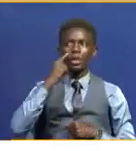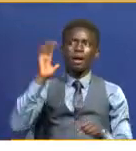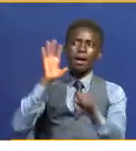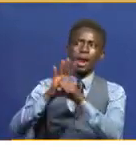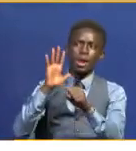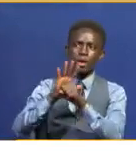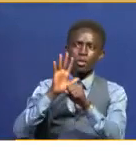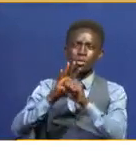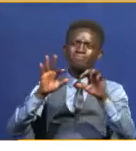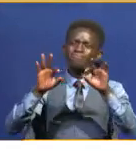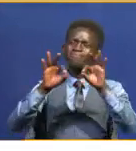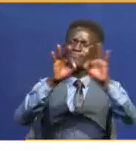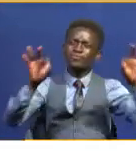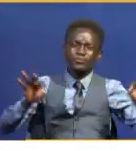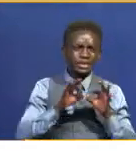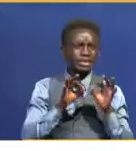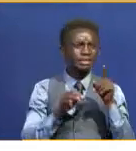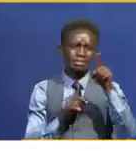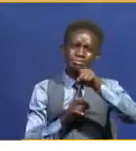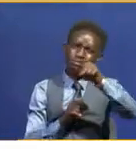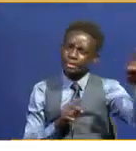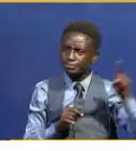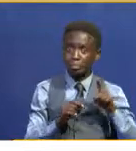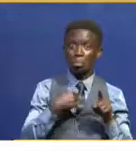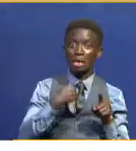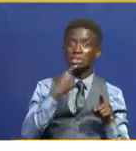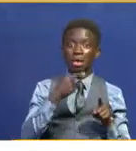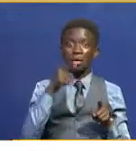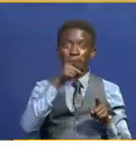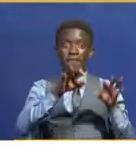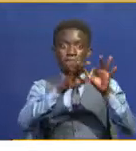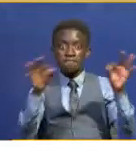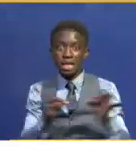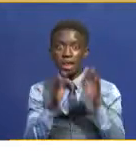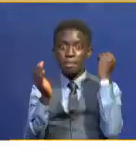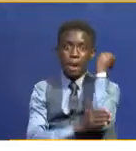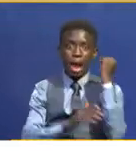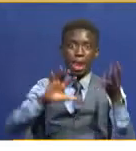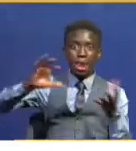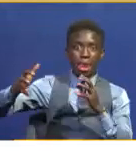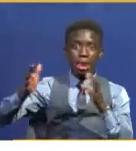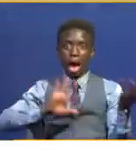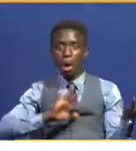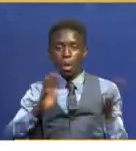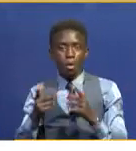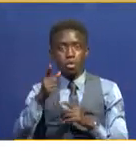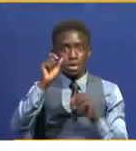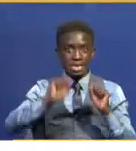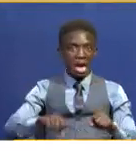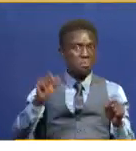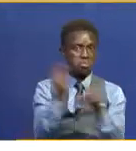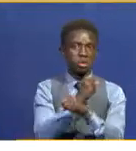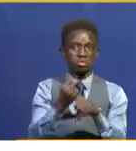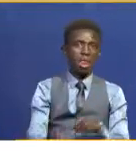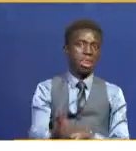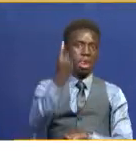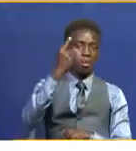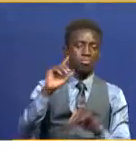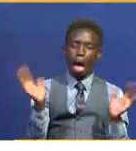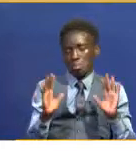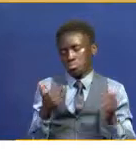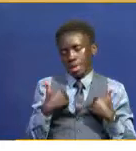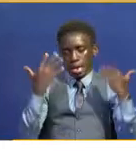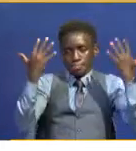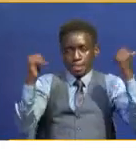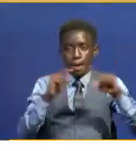specialized fields. Not to say that this field is complex or that you cannot be able to do it and understand it yourself, but come to